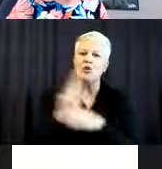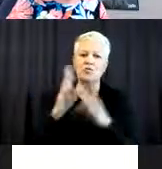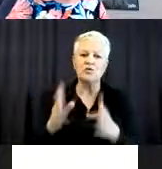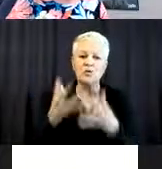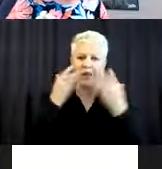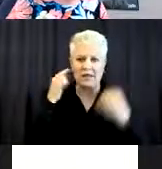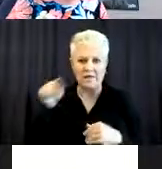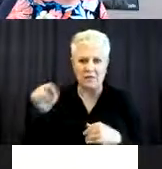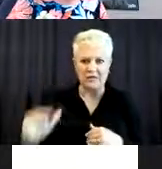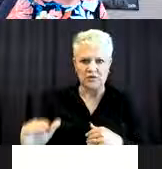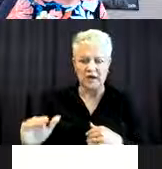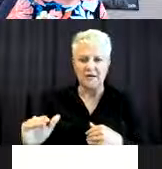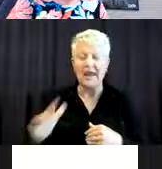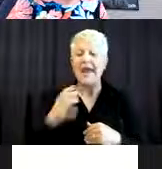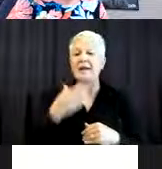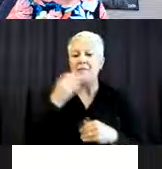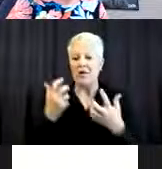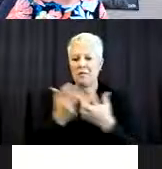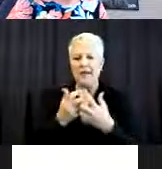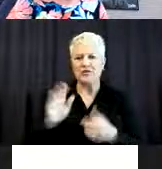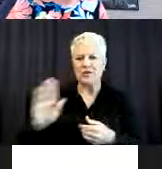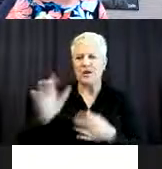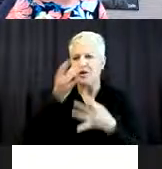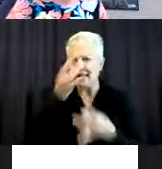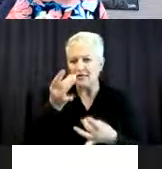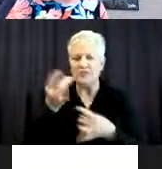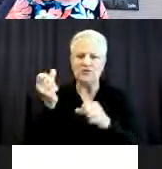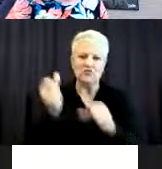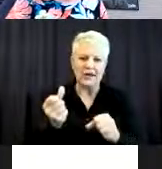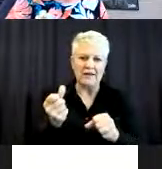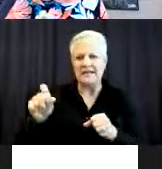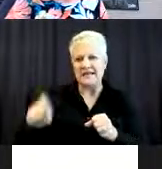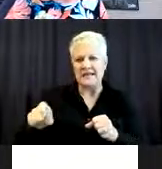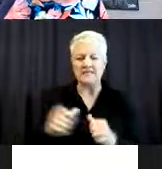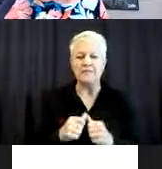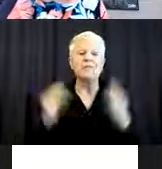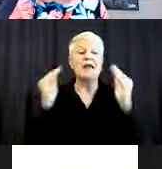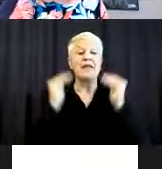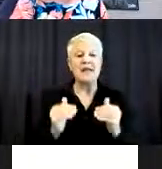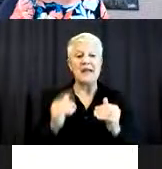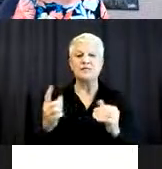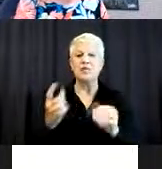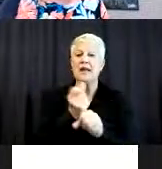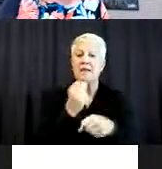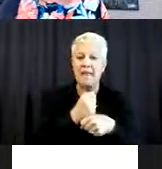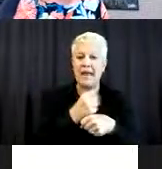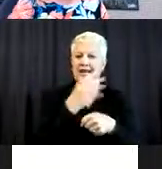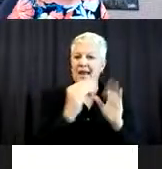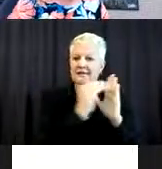child and to better match the child's interests, strengths, and needs. The next one is make and